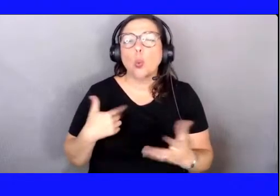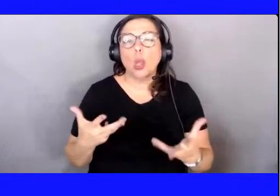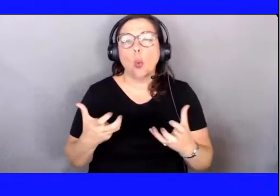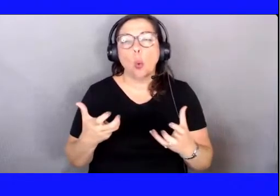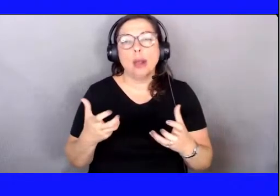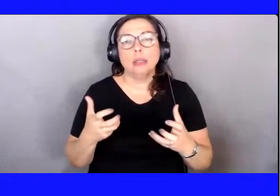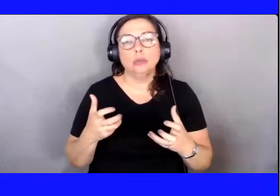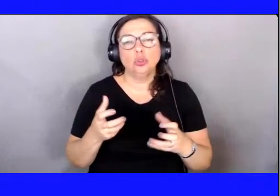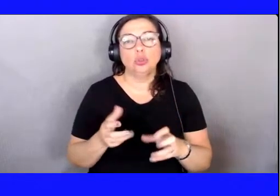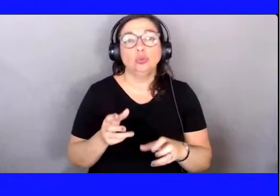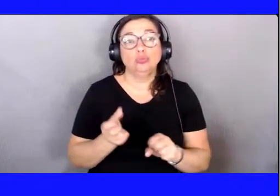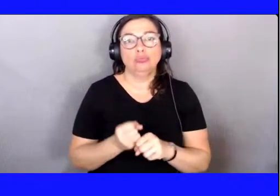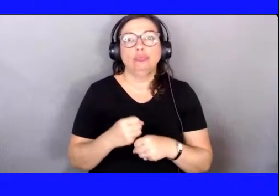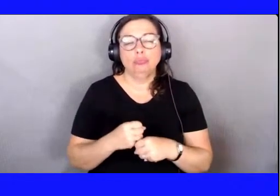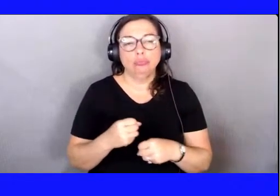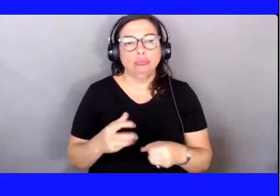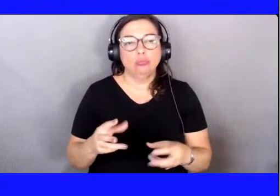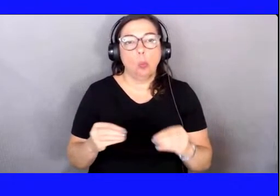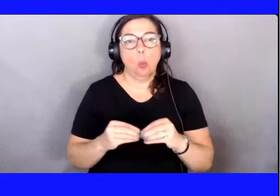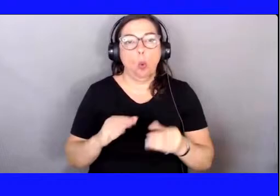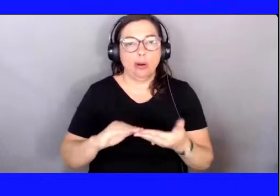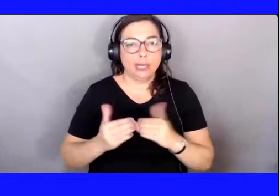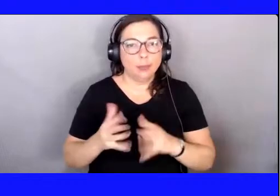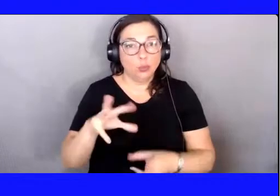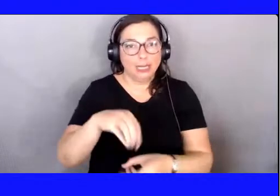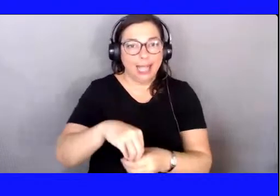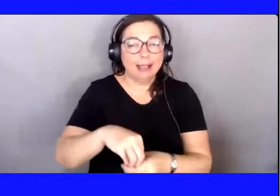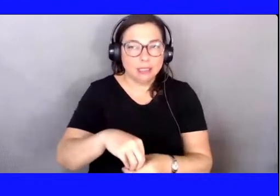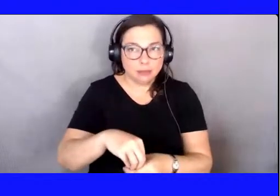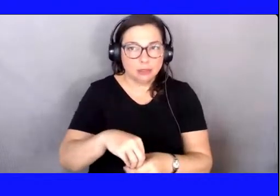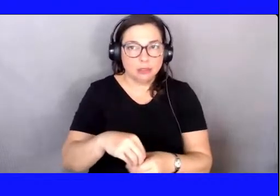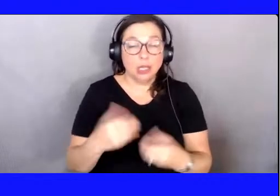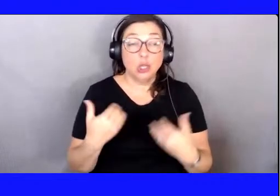community engagement. So we had a number of community design